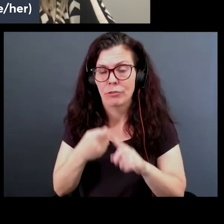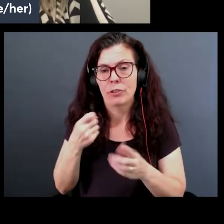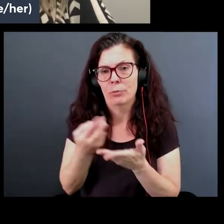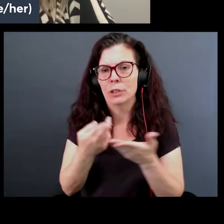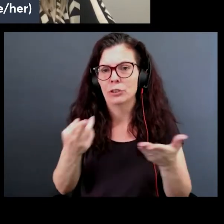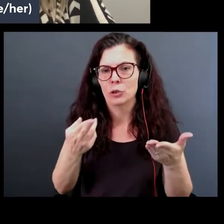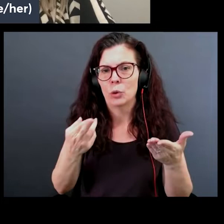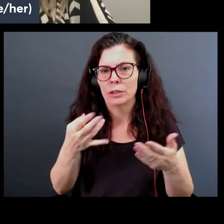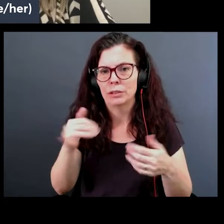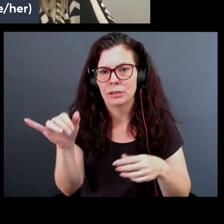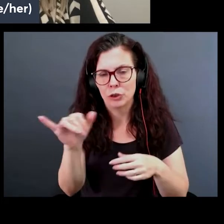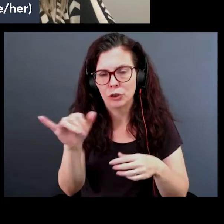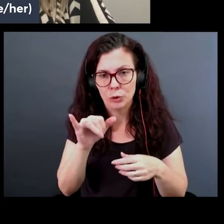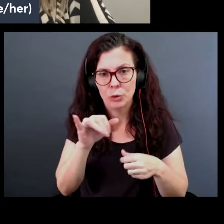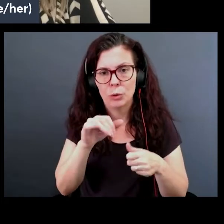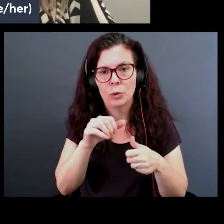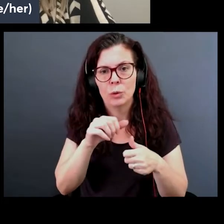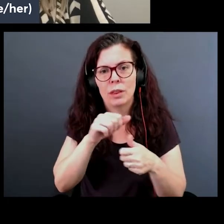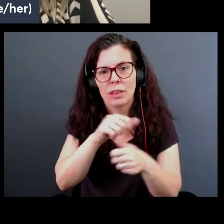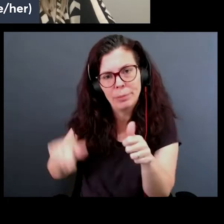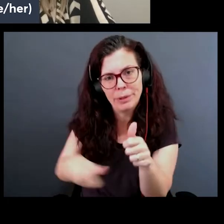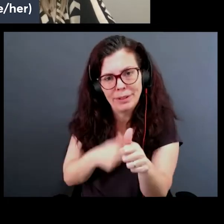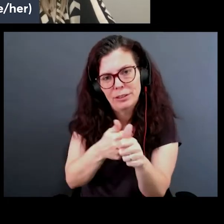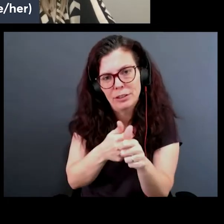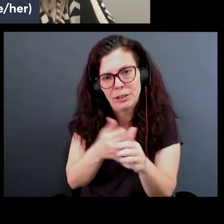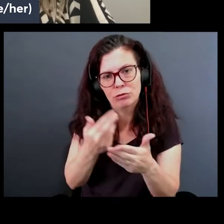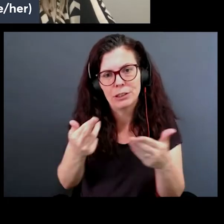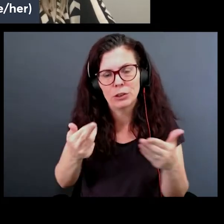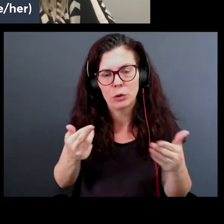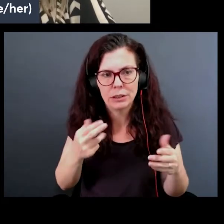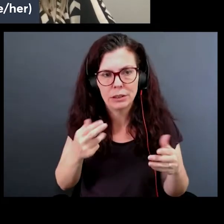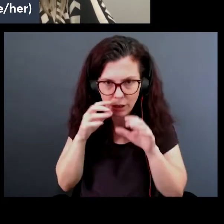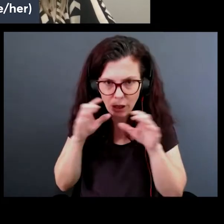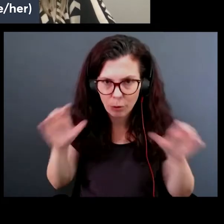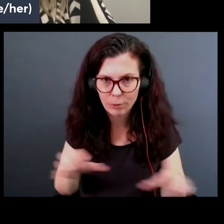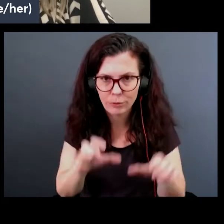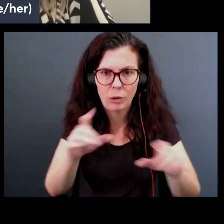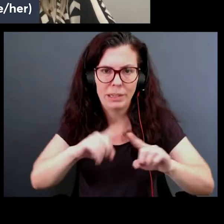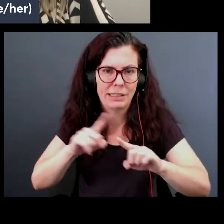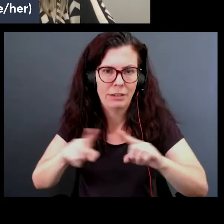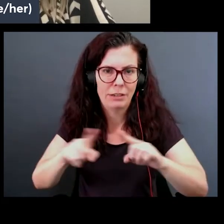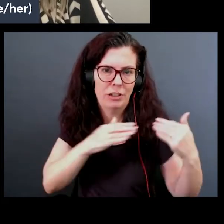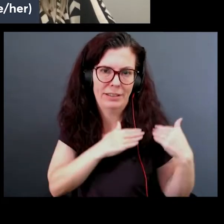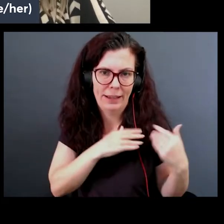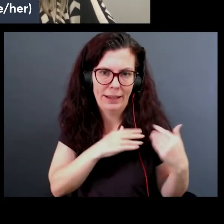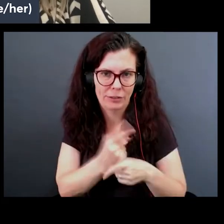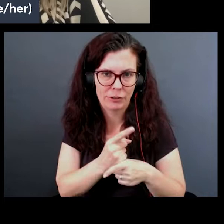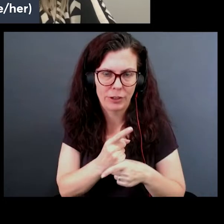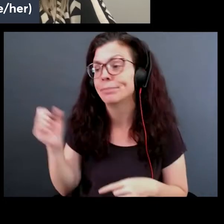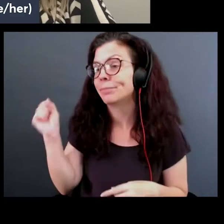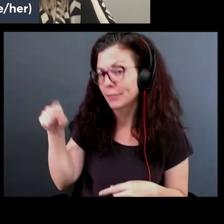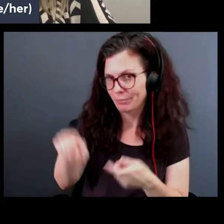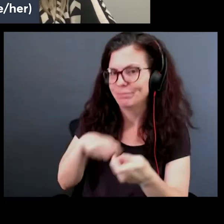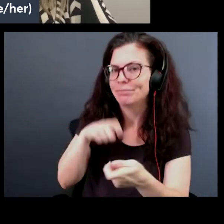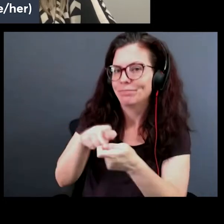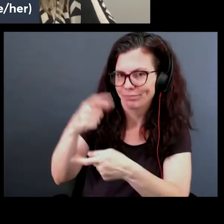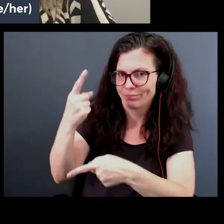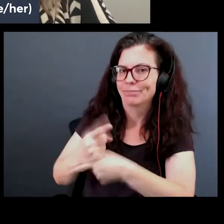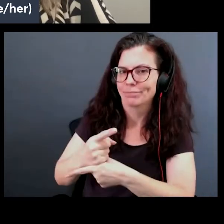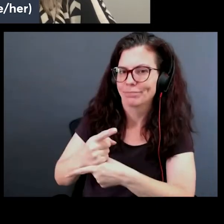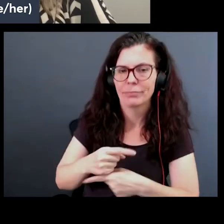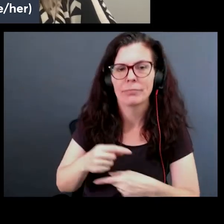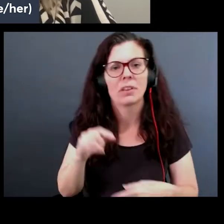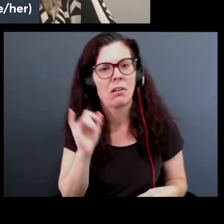under that the underlying resources that are like actually performing different tasks then. Exactly. Got it. Got it. That's